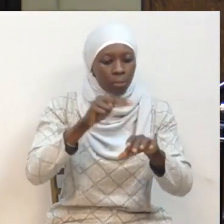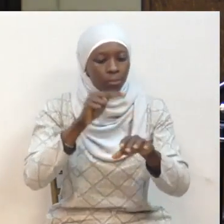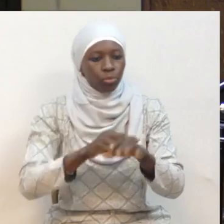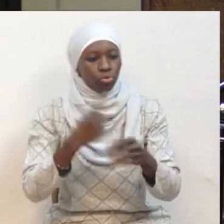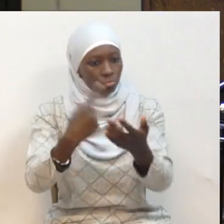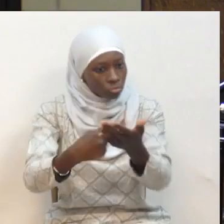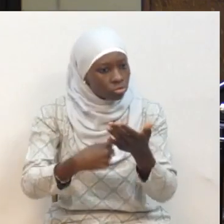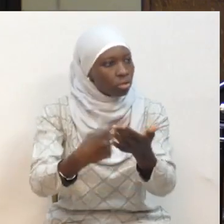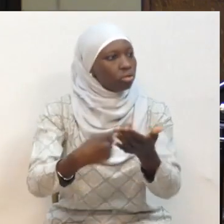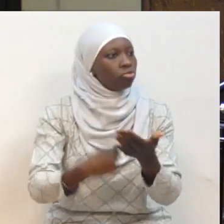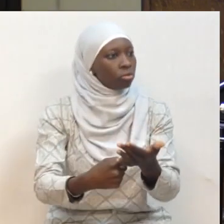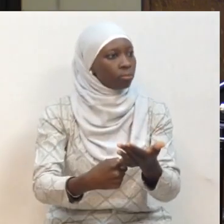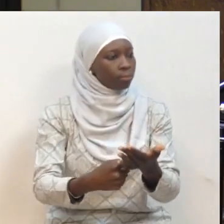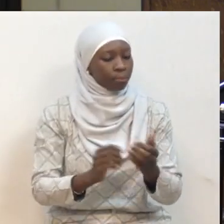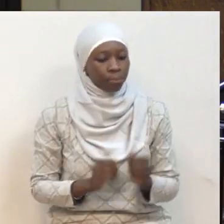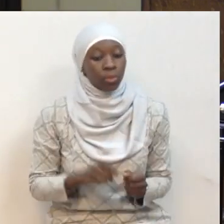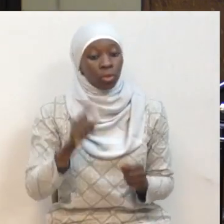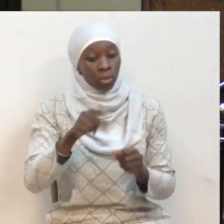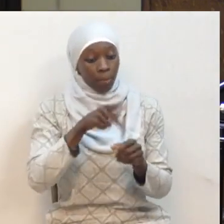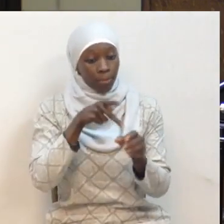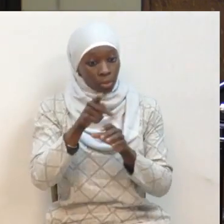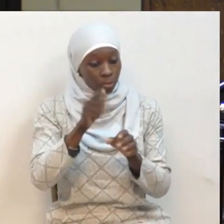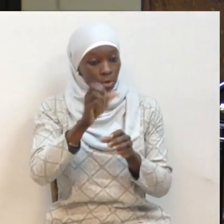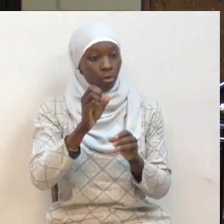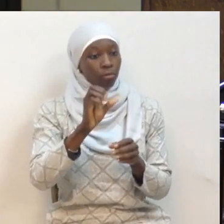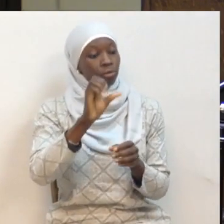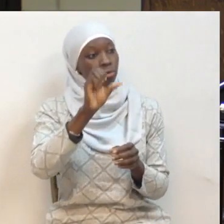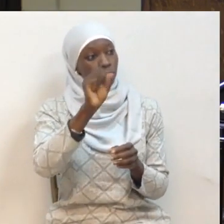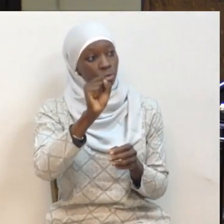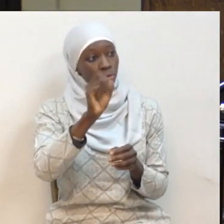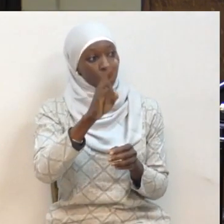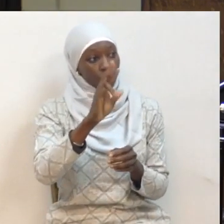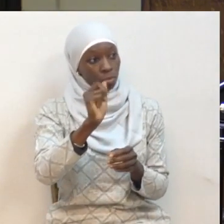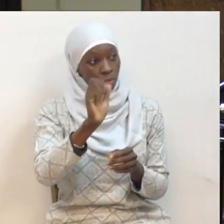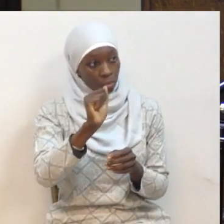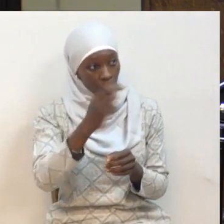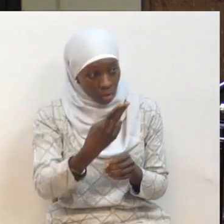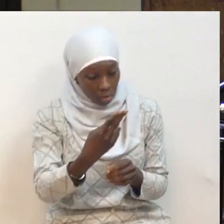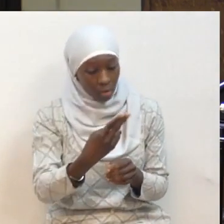shura, while Muslim scholars do have